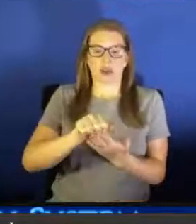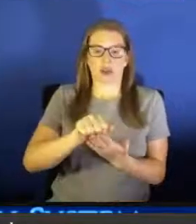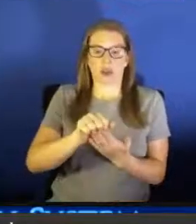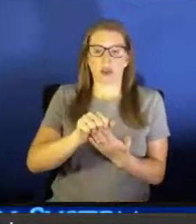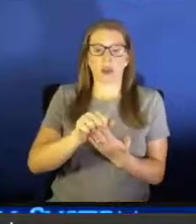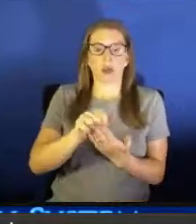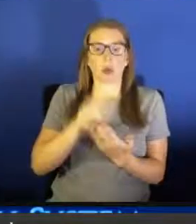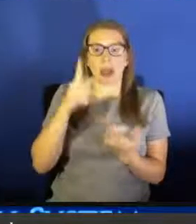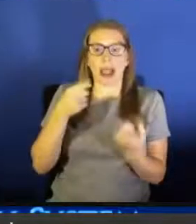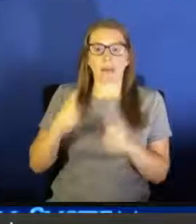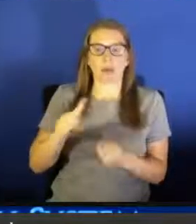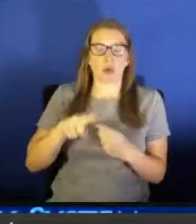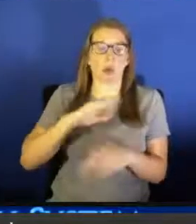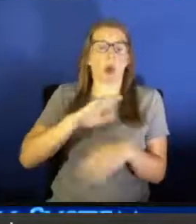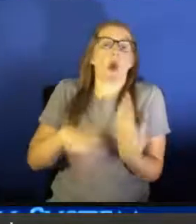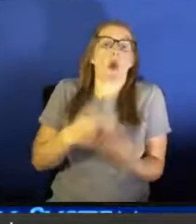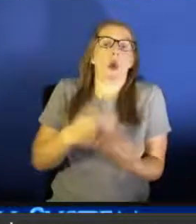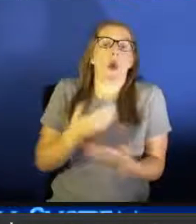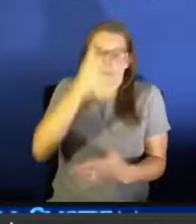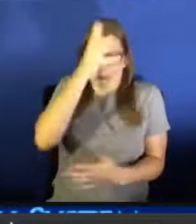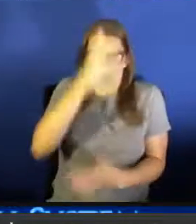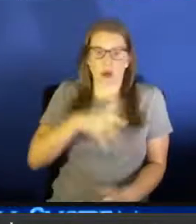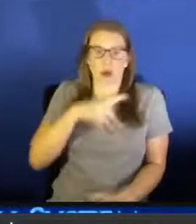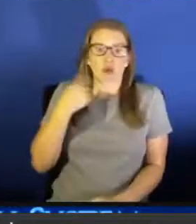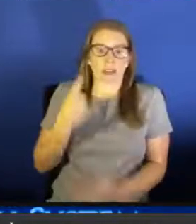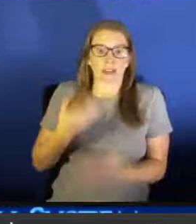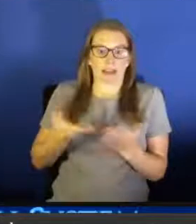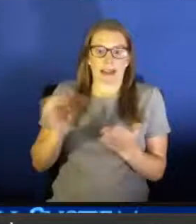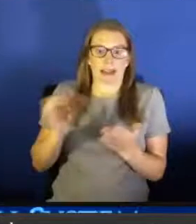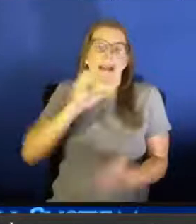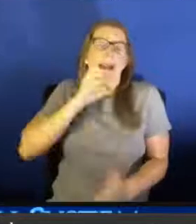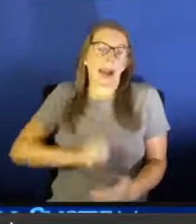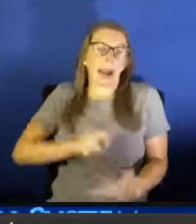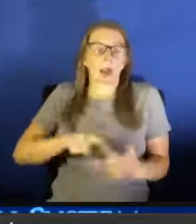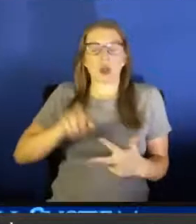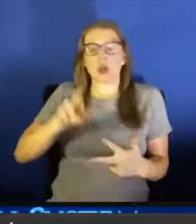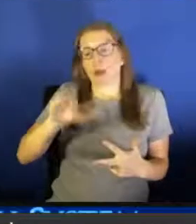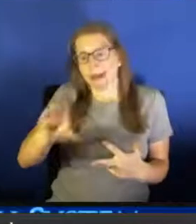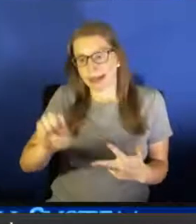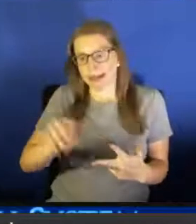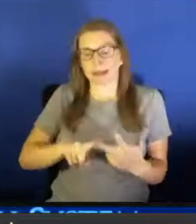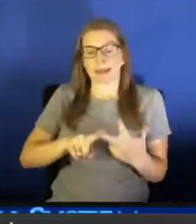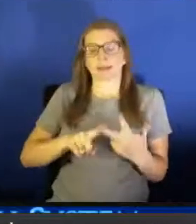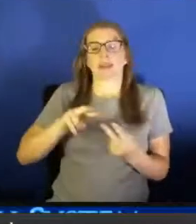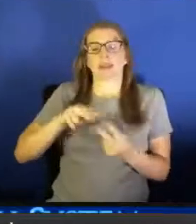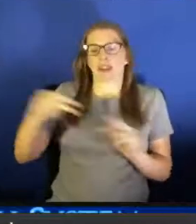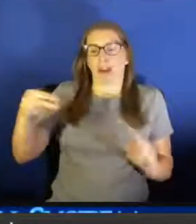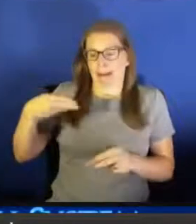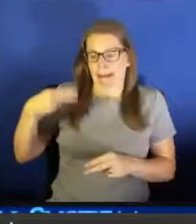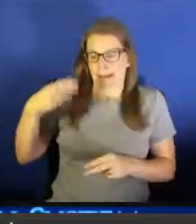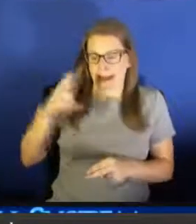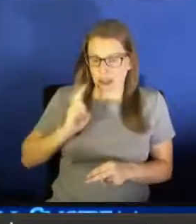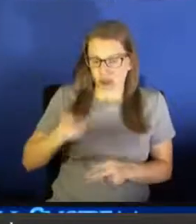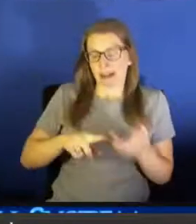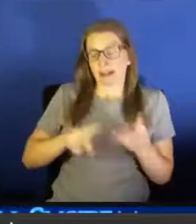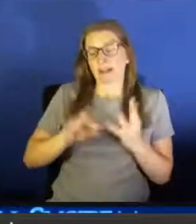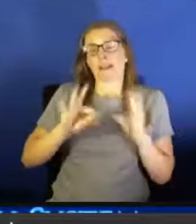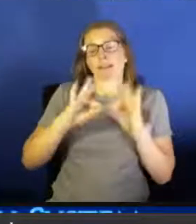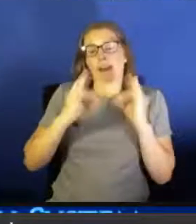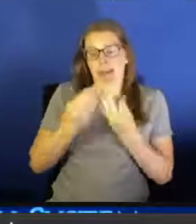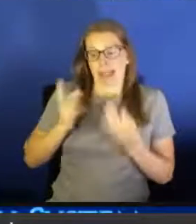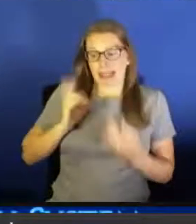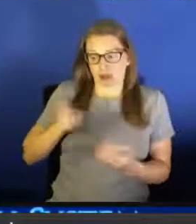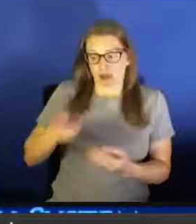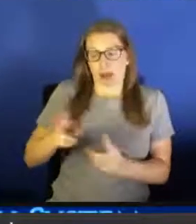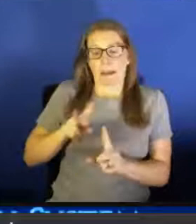men. And as risk factors like age, race, genetic histories, family histories apply, we will find more